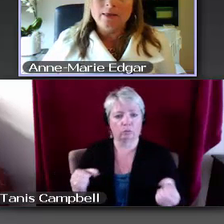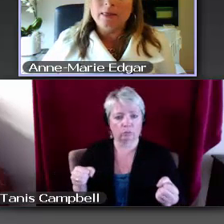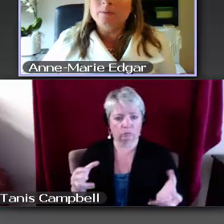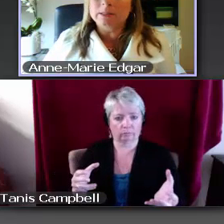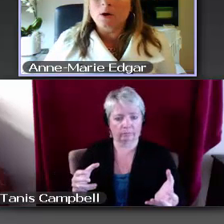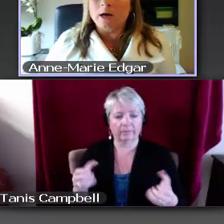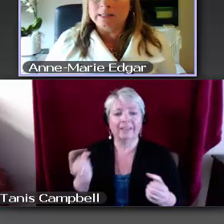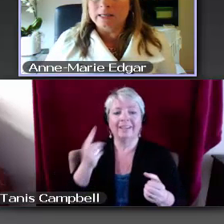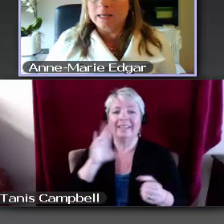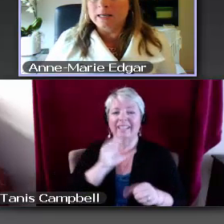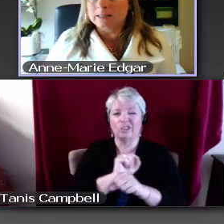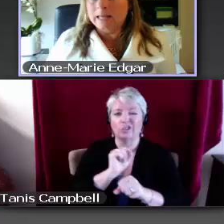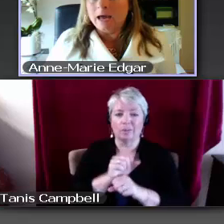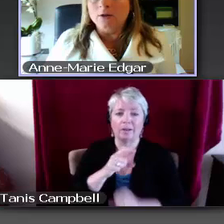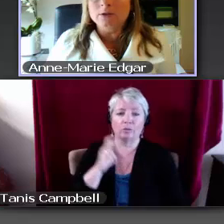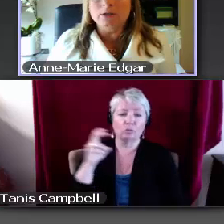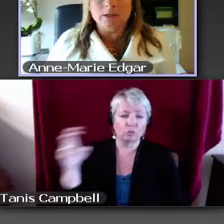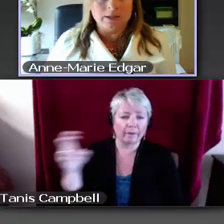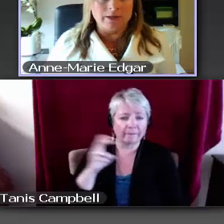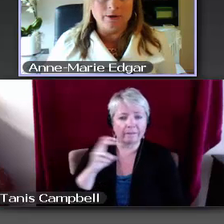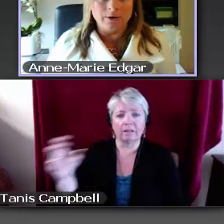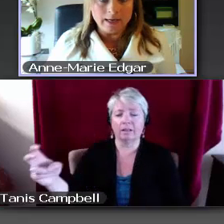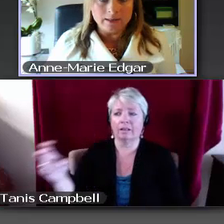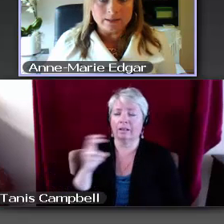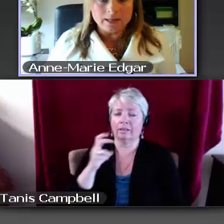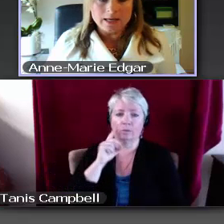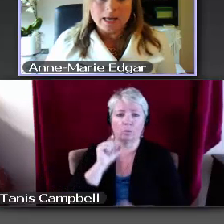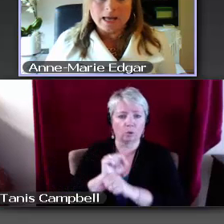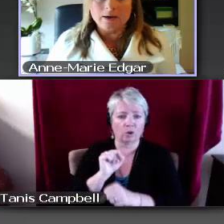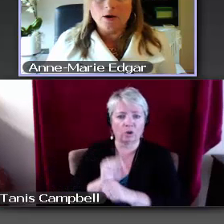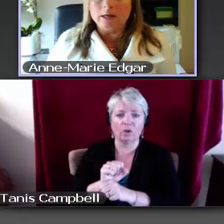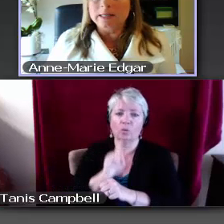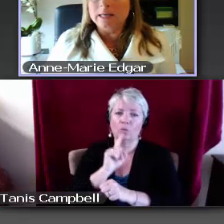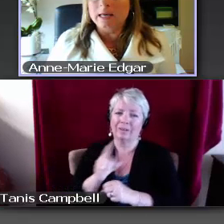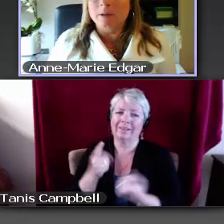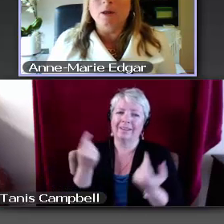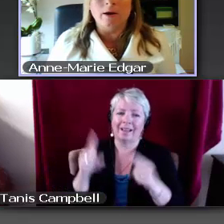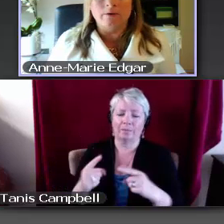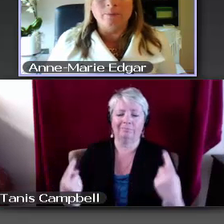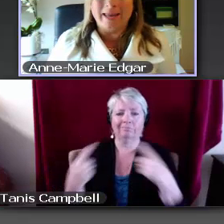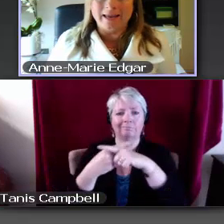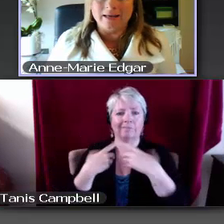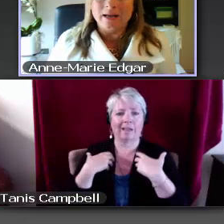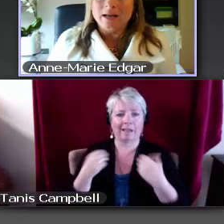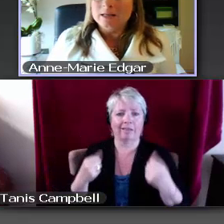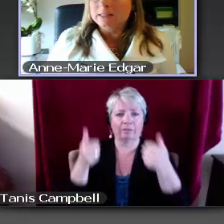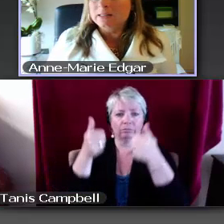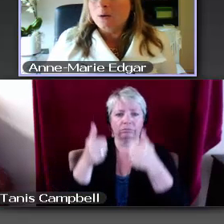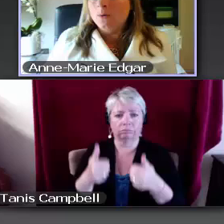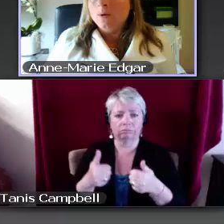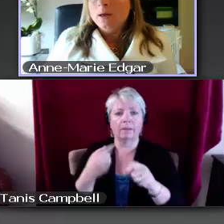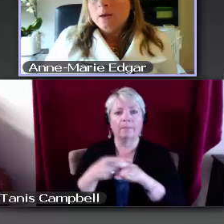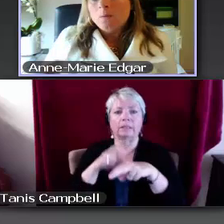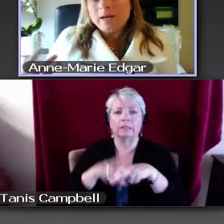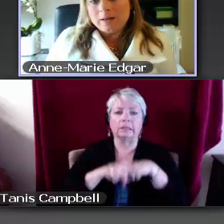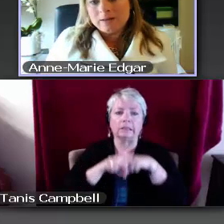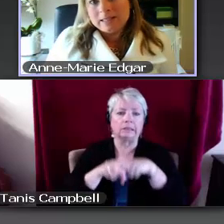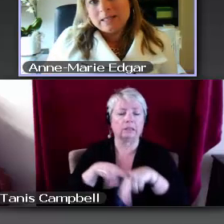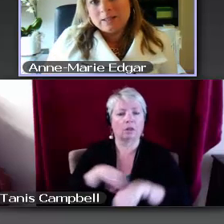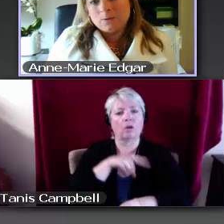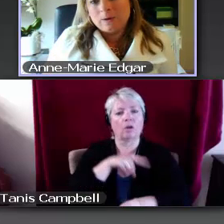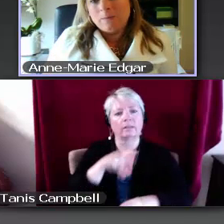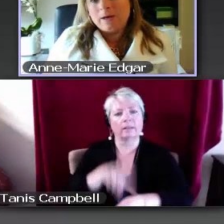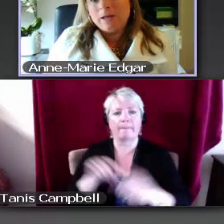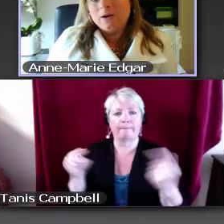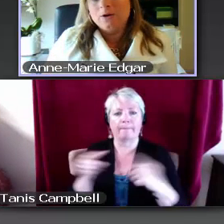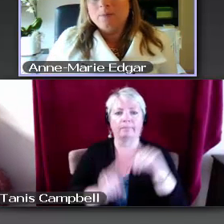job, that it was causing his health to deteriorate and causing him a lot of pain. So this